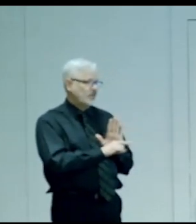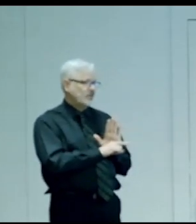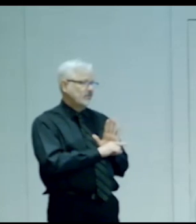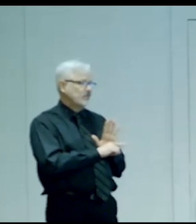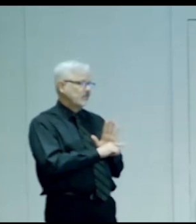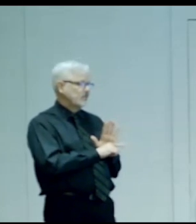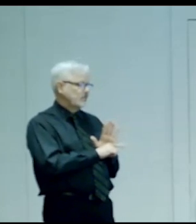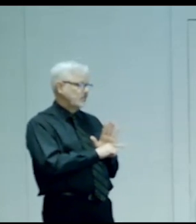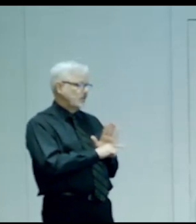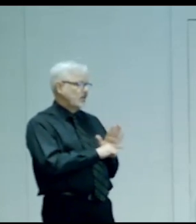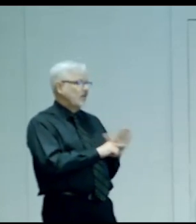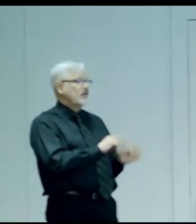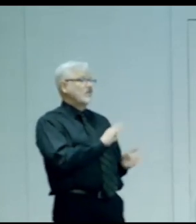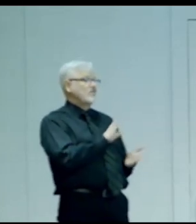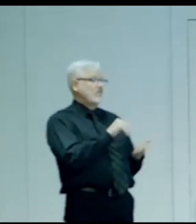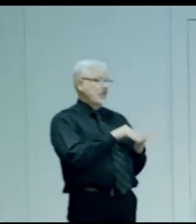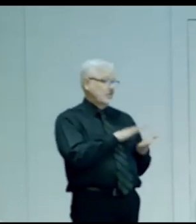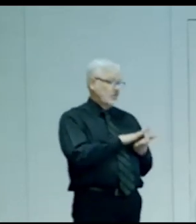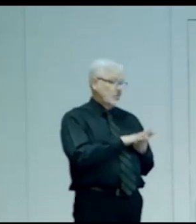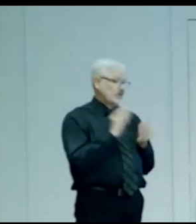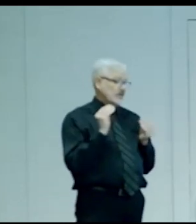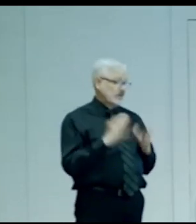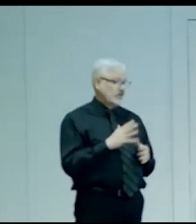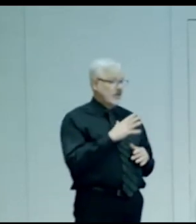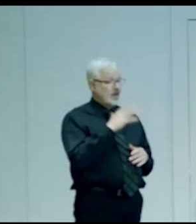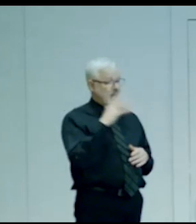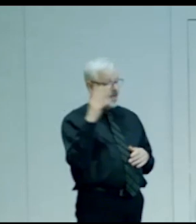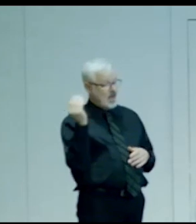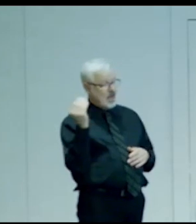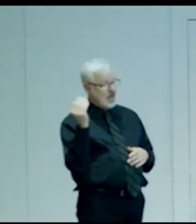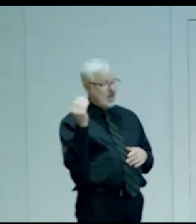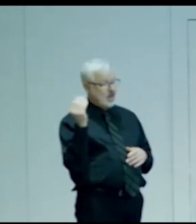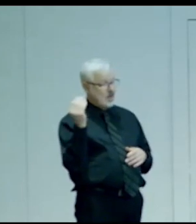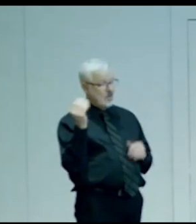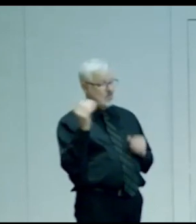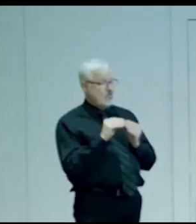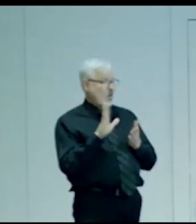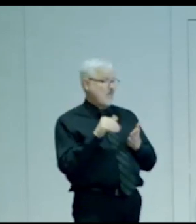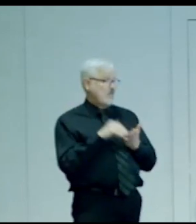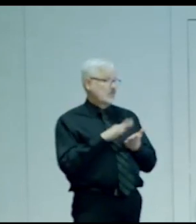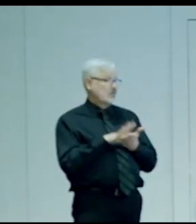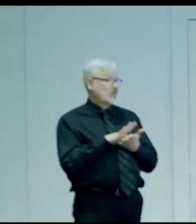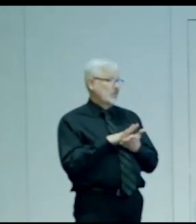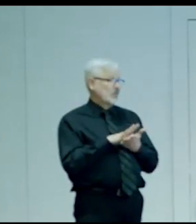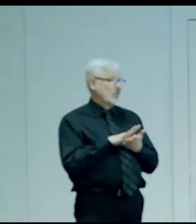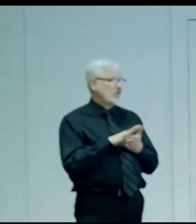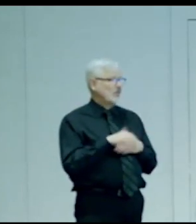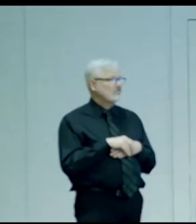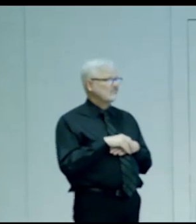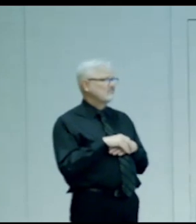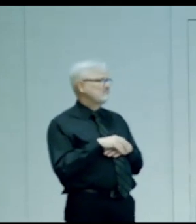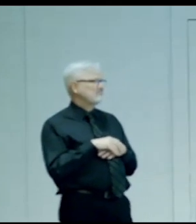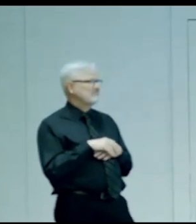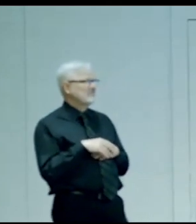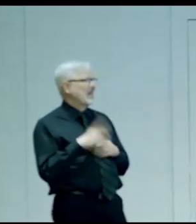for middle school teachers and for middle school, in high school. I don't